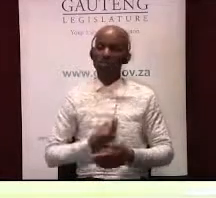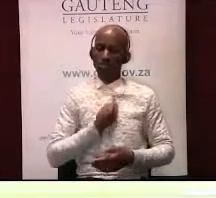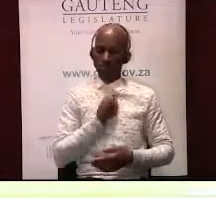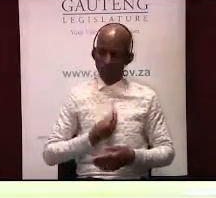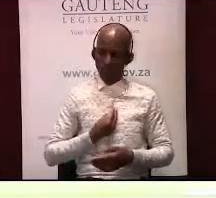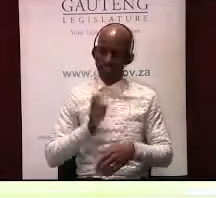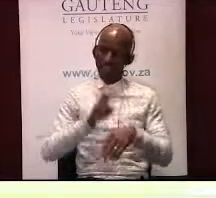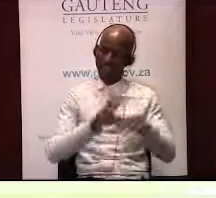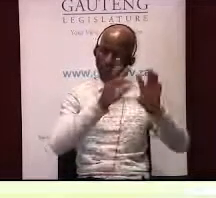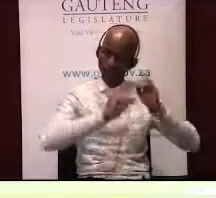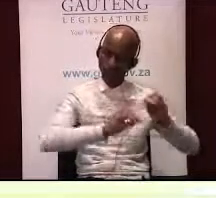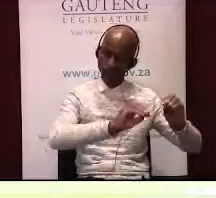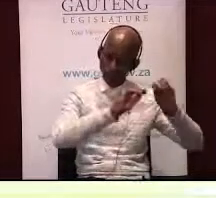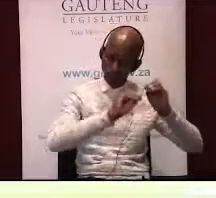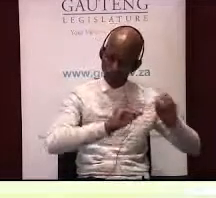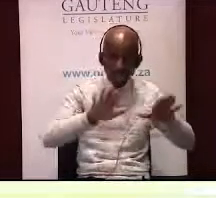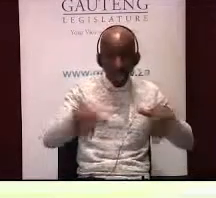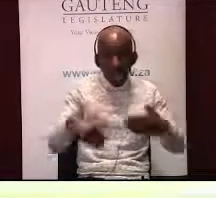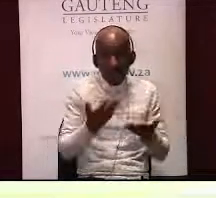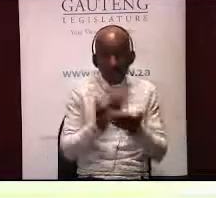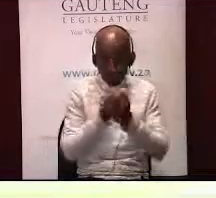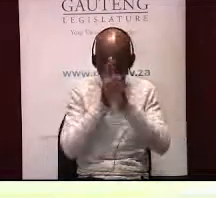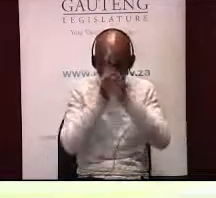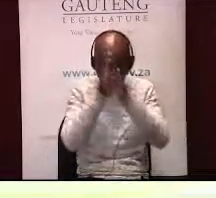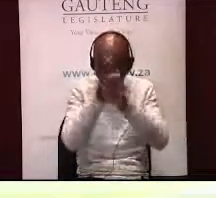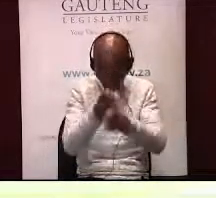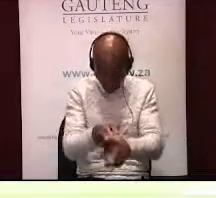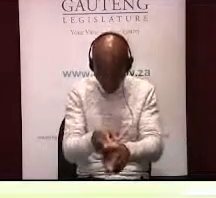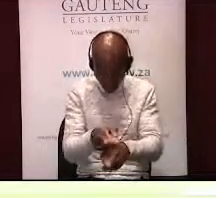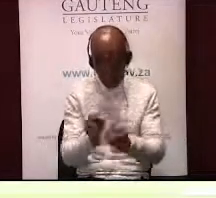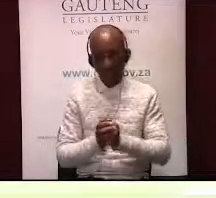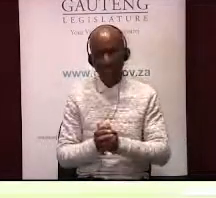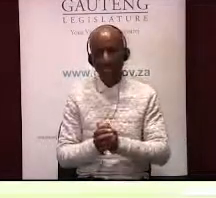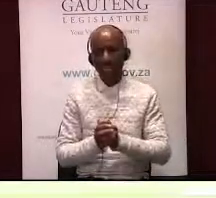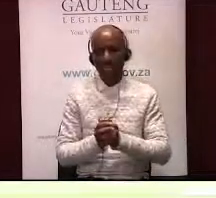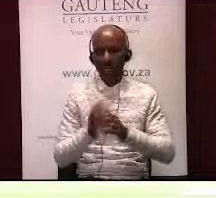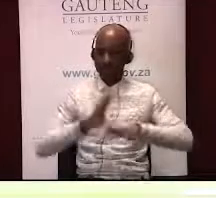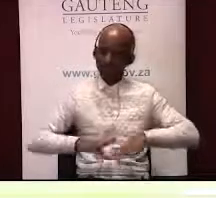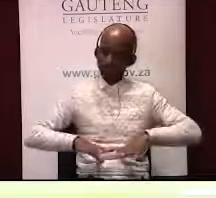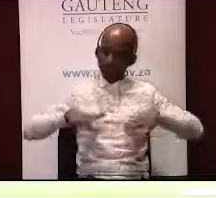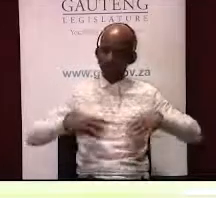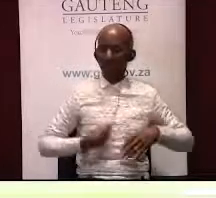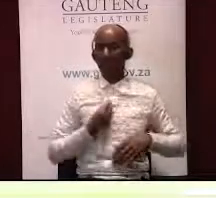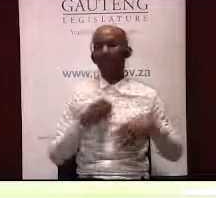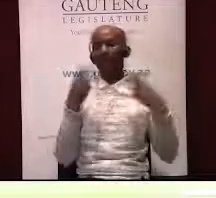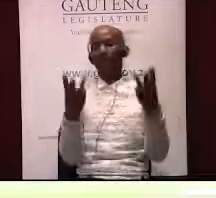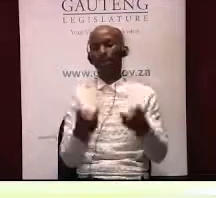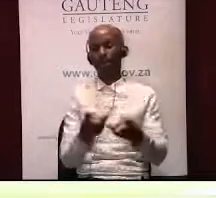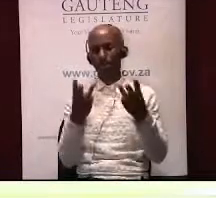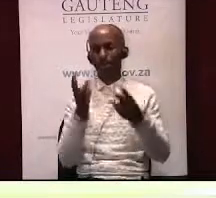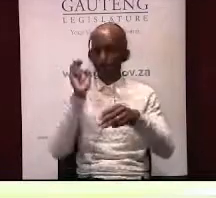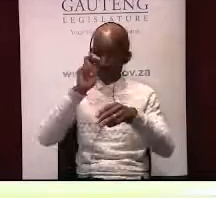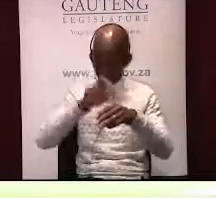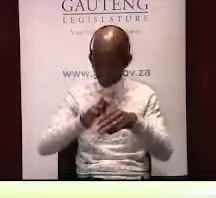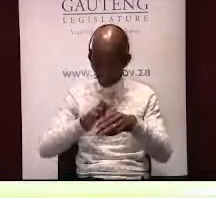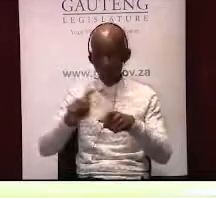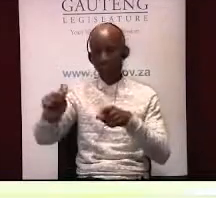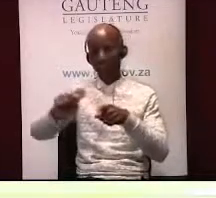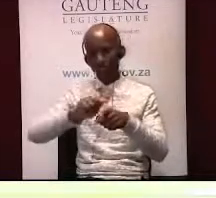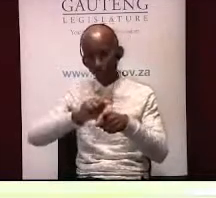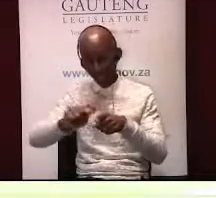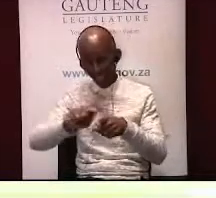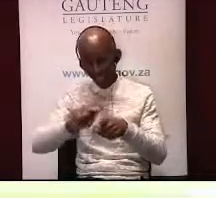be taught how to respect and to be dignified young people. We need to train